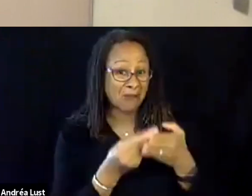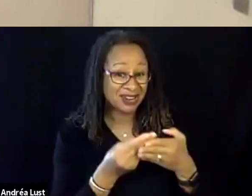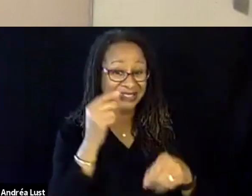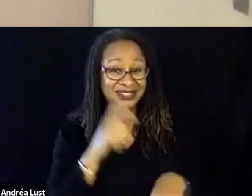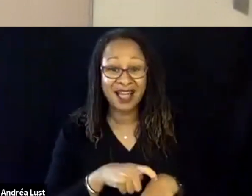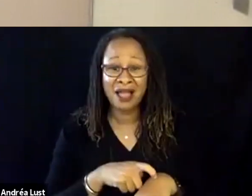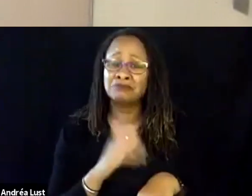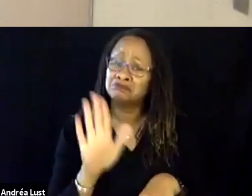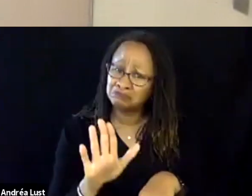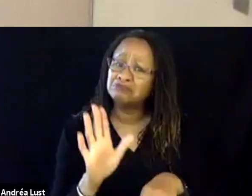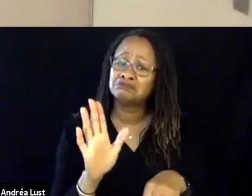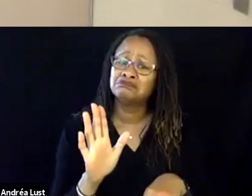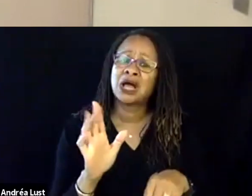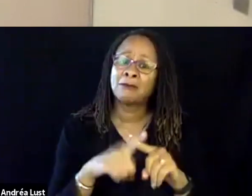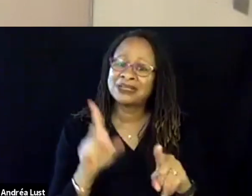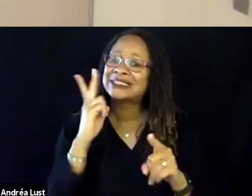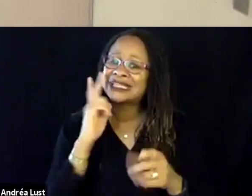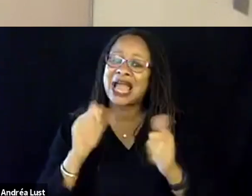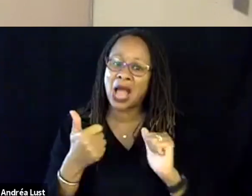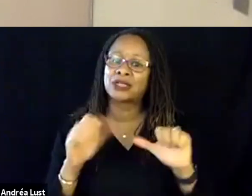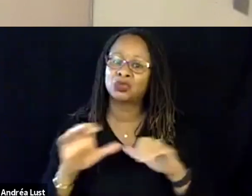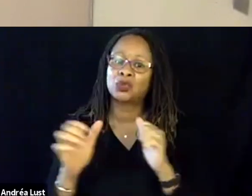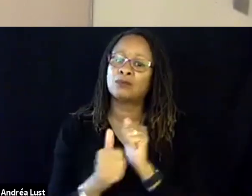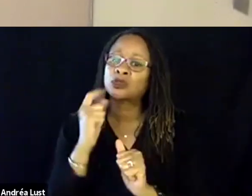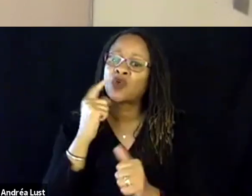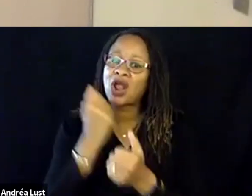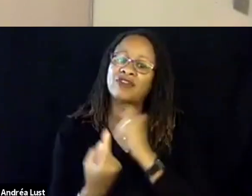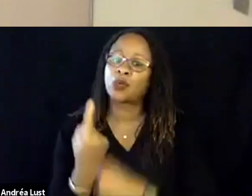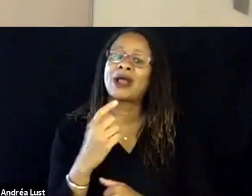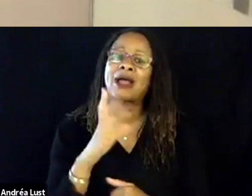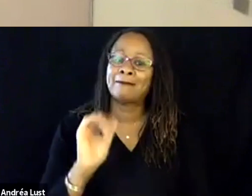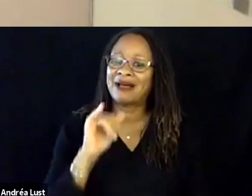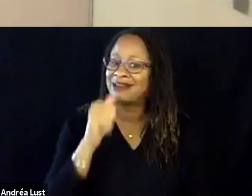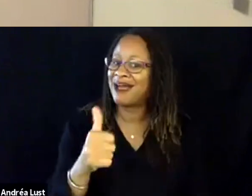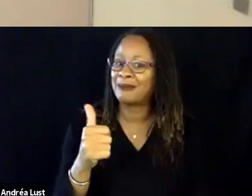gonna see how I can do the most for everybody by not being